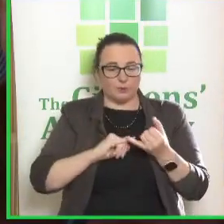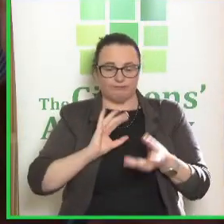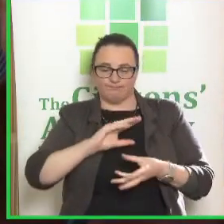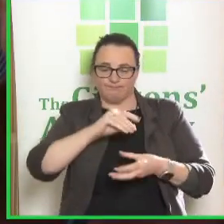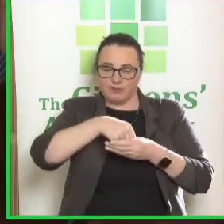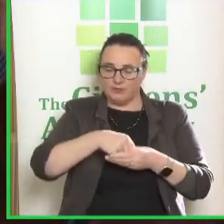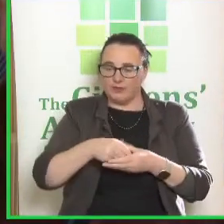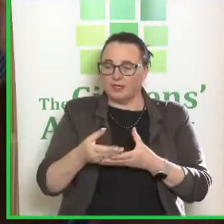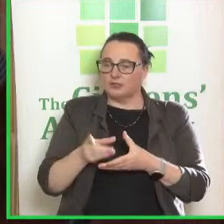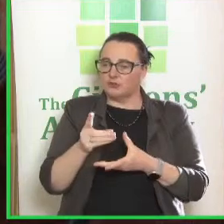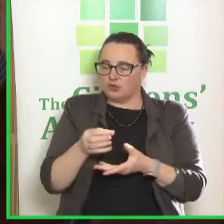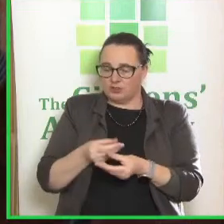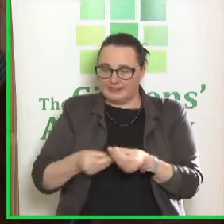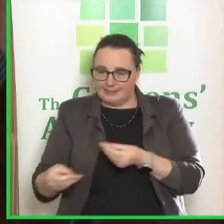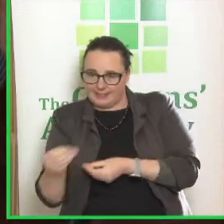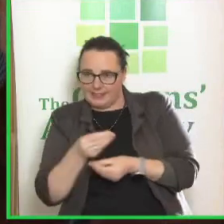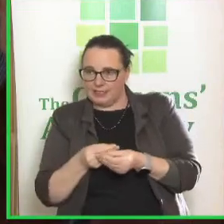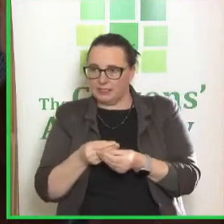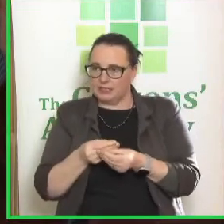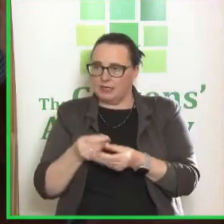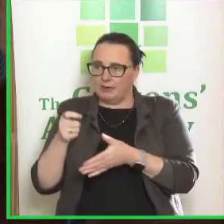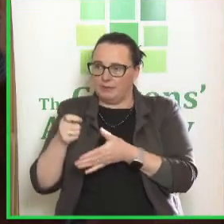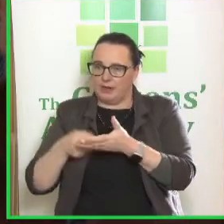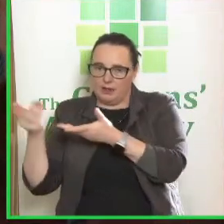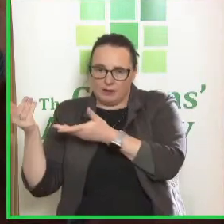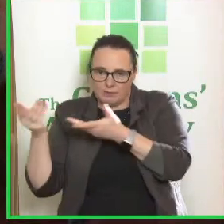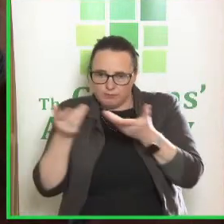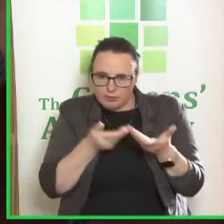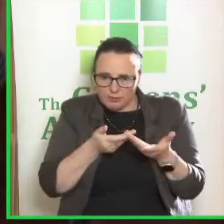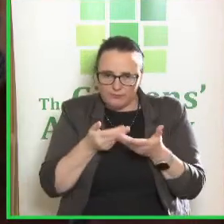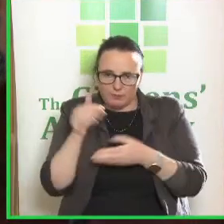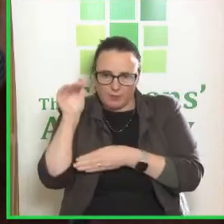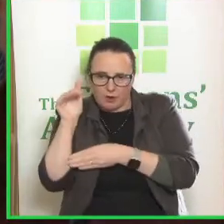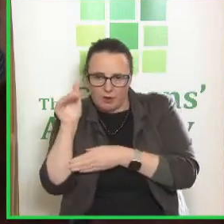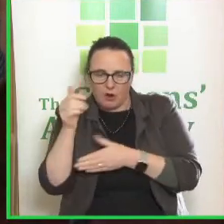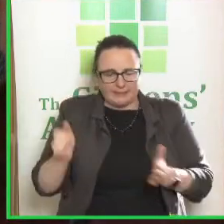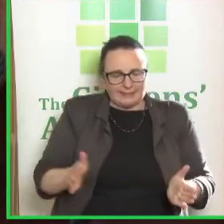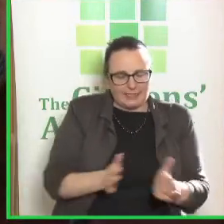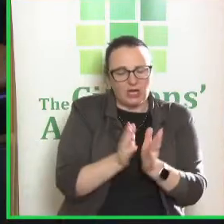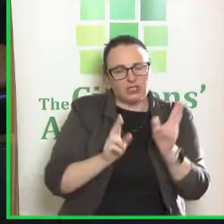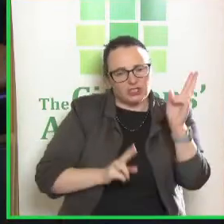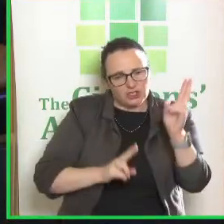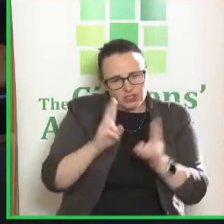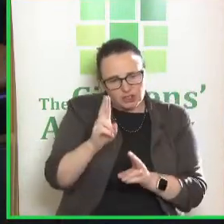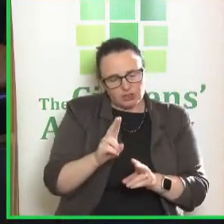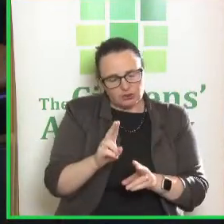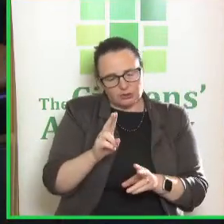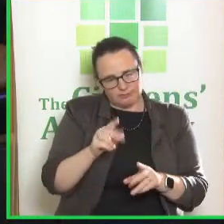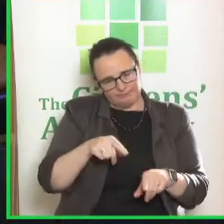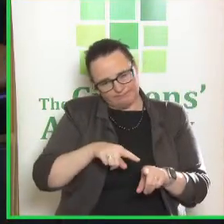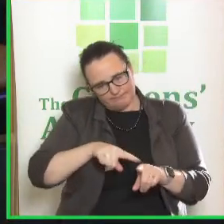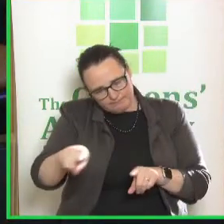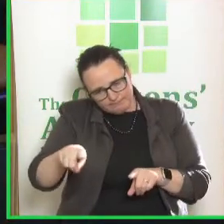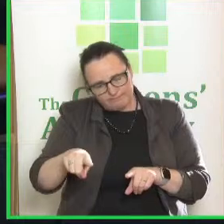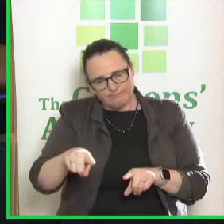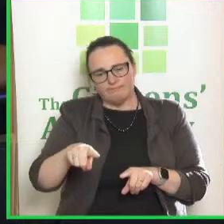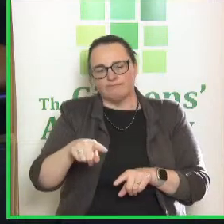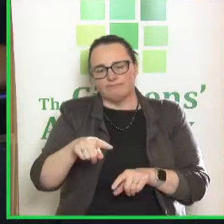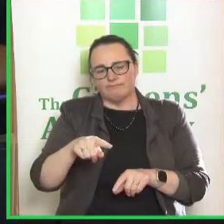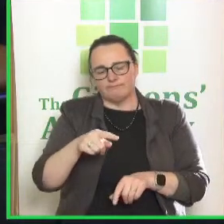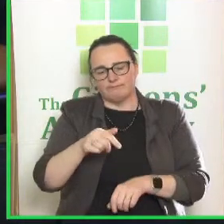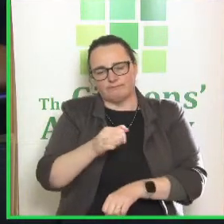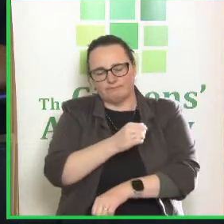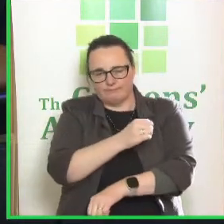drug dealing, whether importing drugs or selling them, should face the full rigours of the law. But nothing